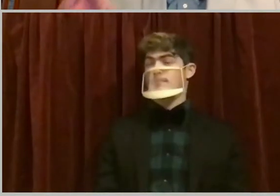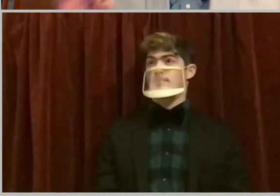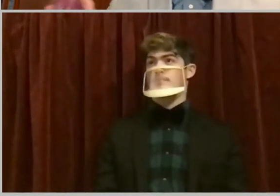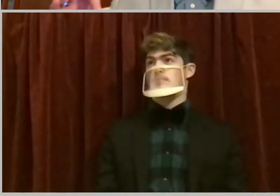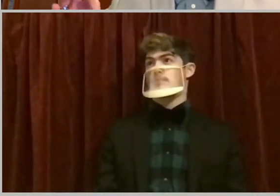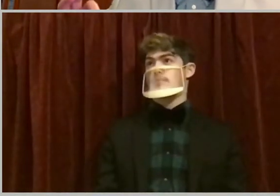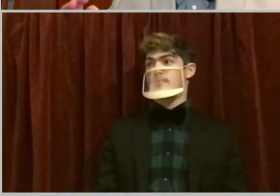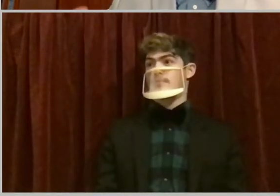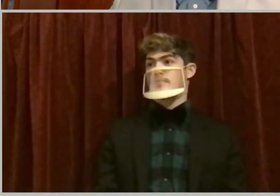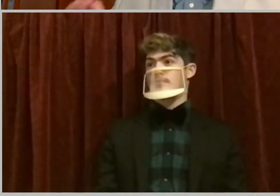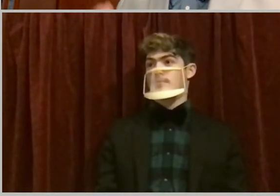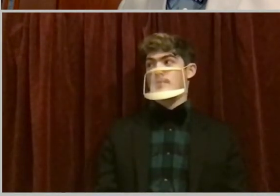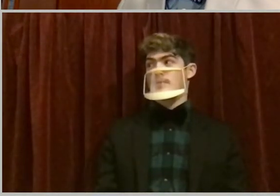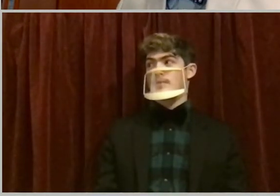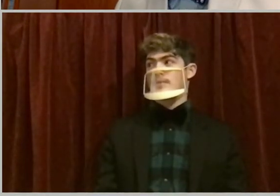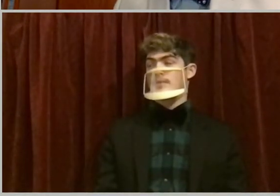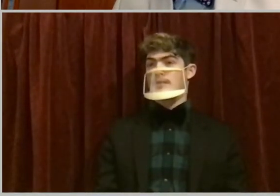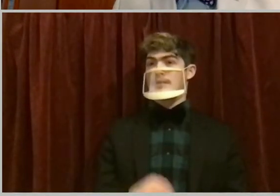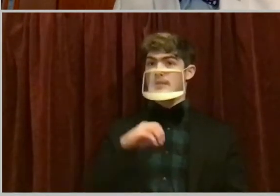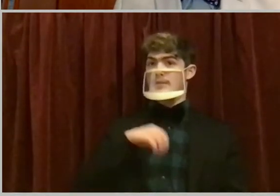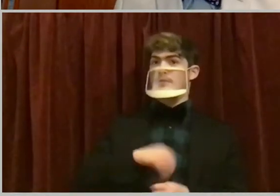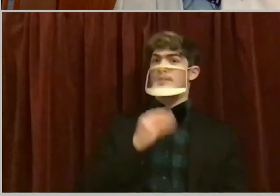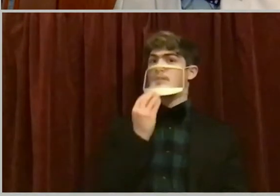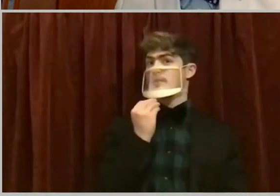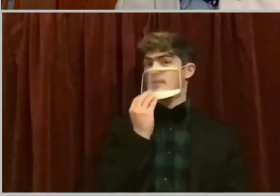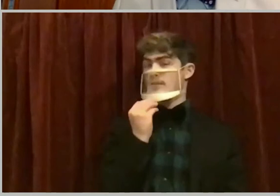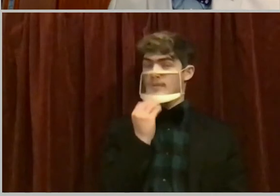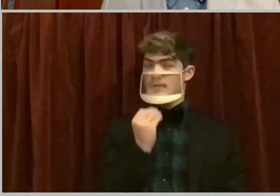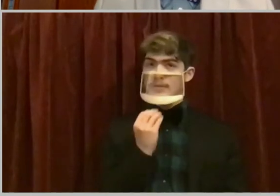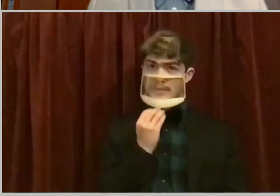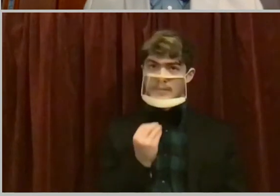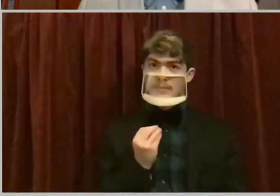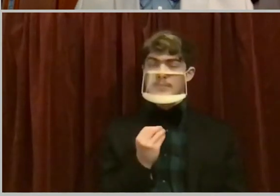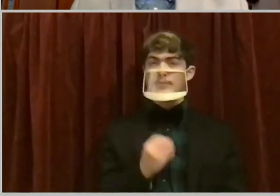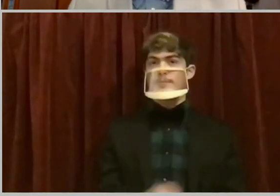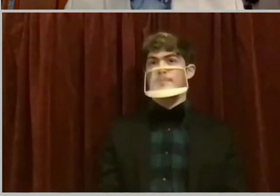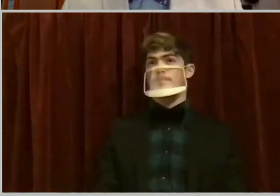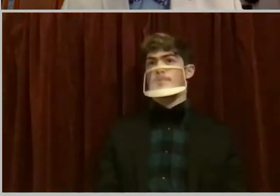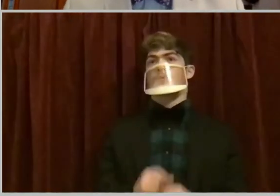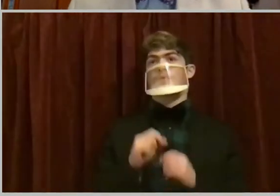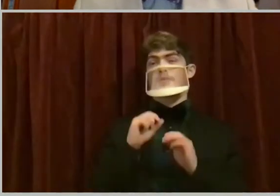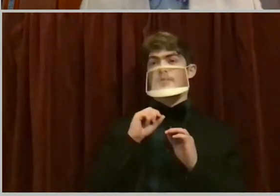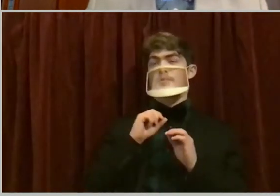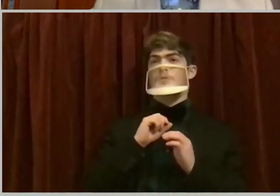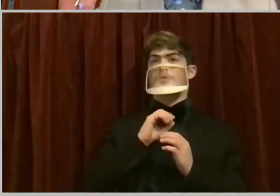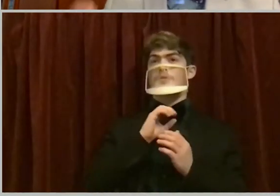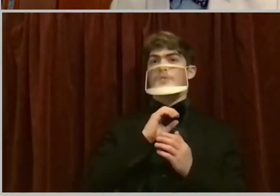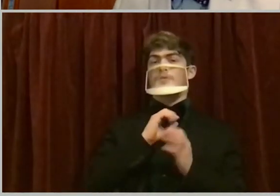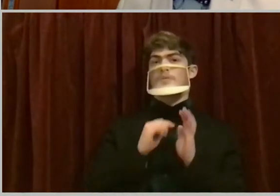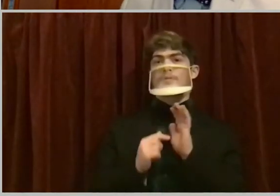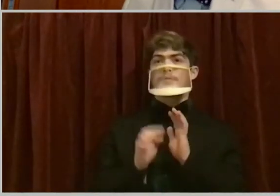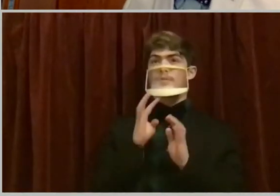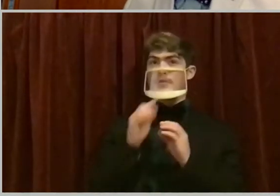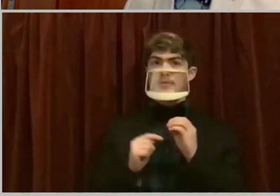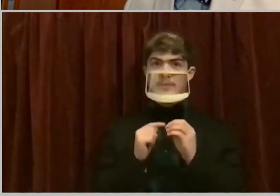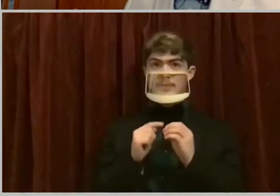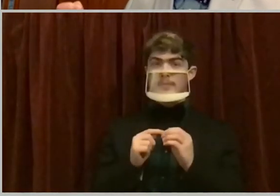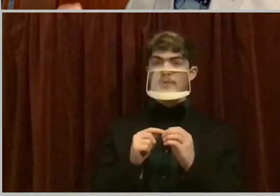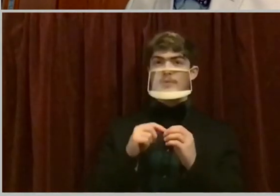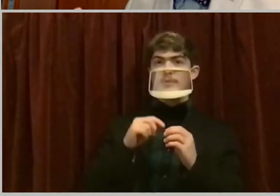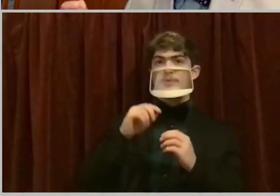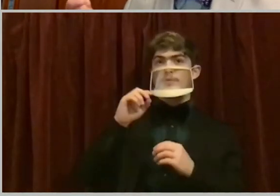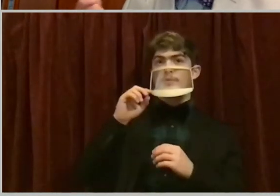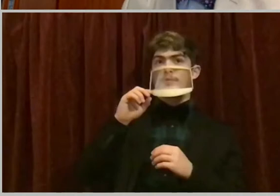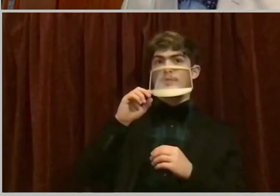But interestingly enough, the Hebrew word that describes the compassion of God, its root word is